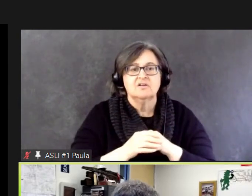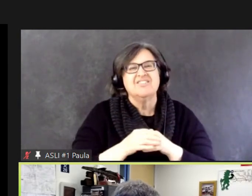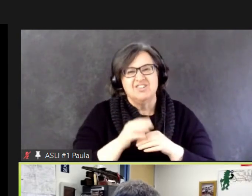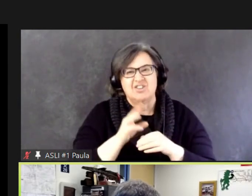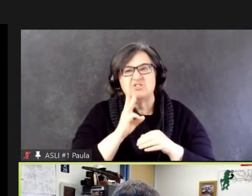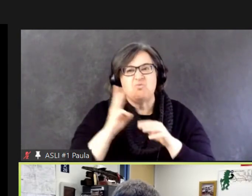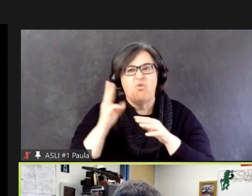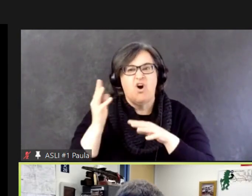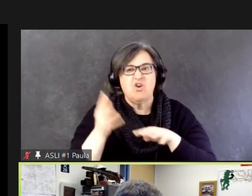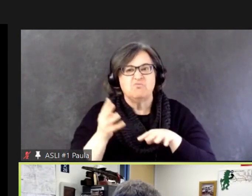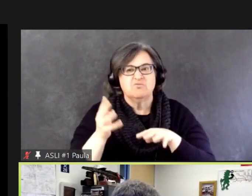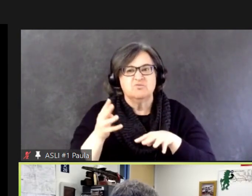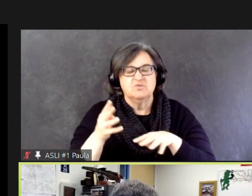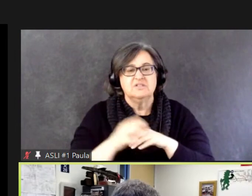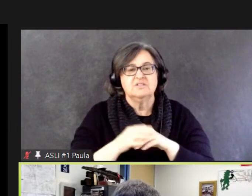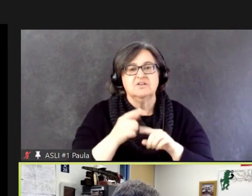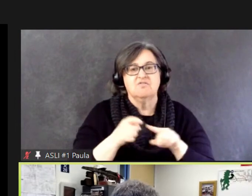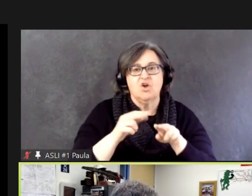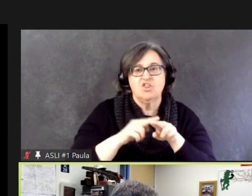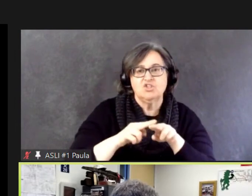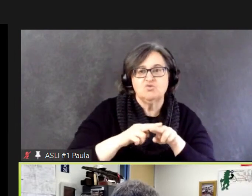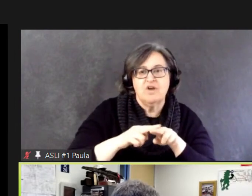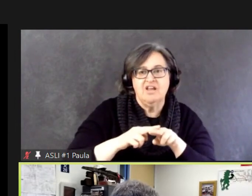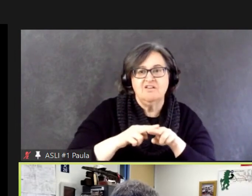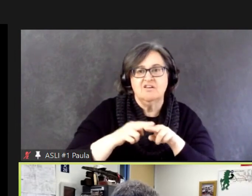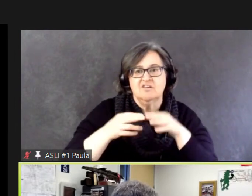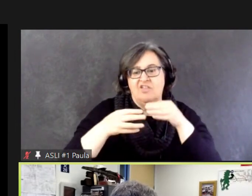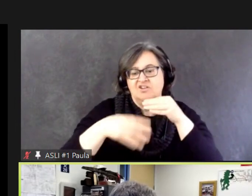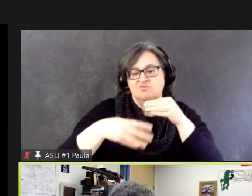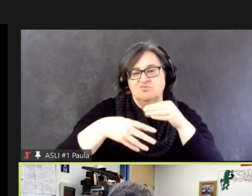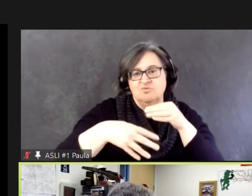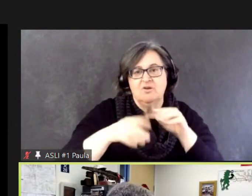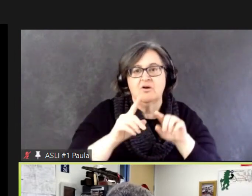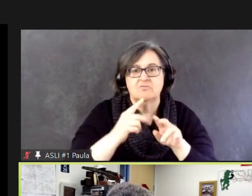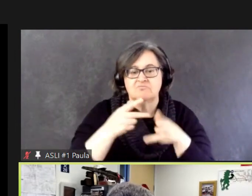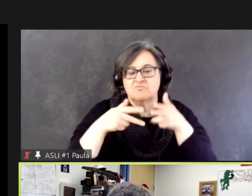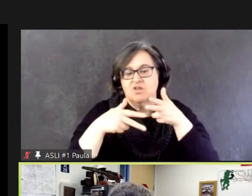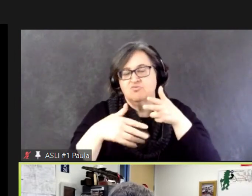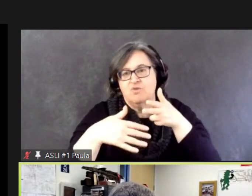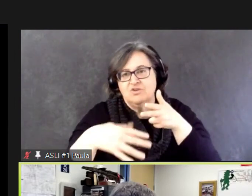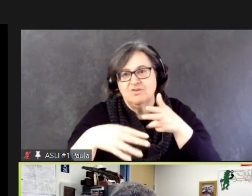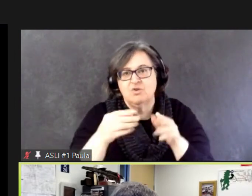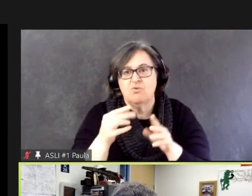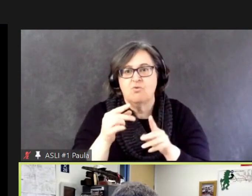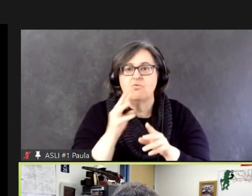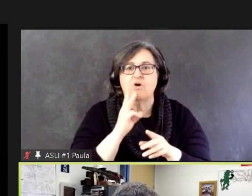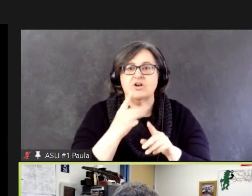exposure, both from kind of the trains dragging it in as well as the subway tunnel itself. Next slide.